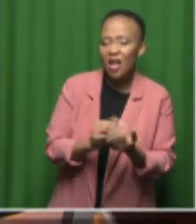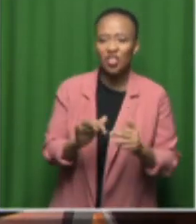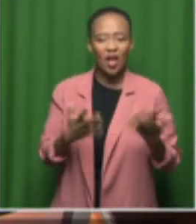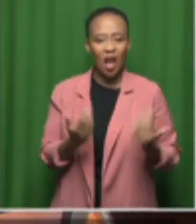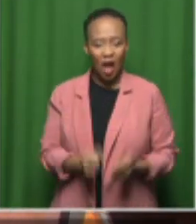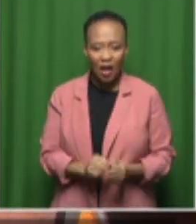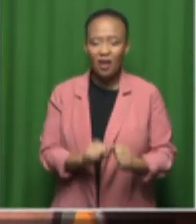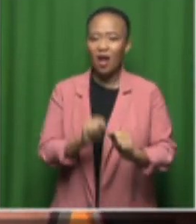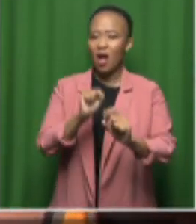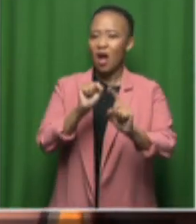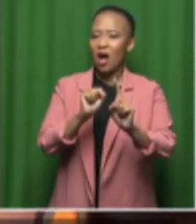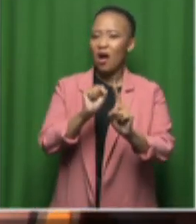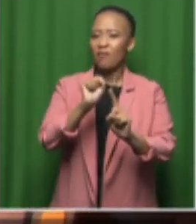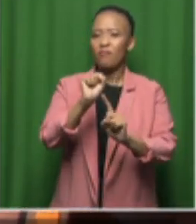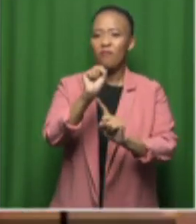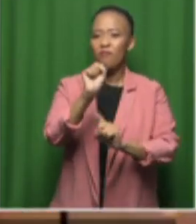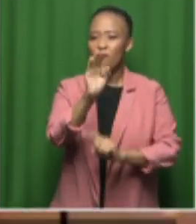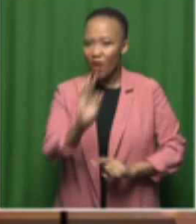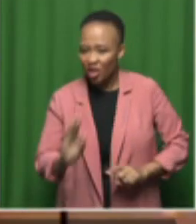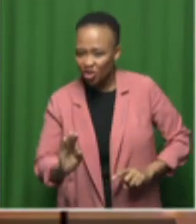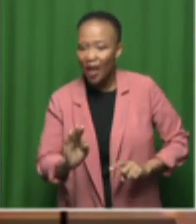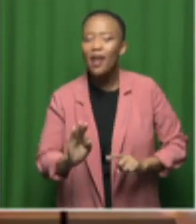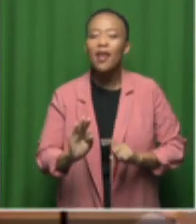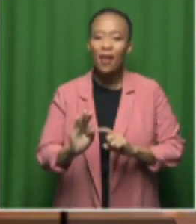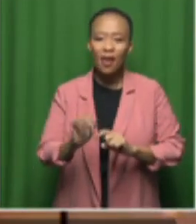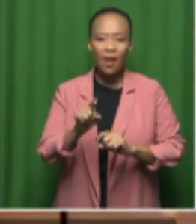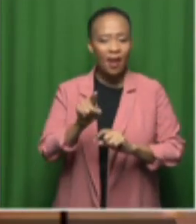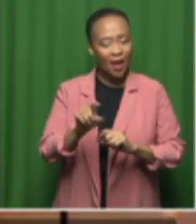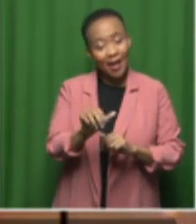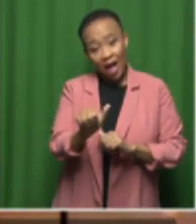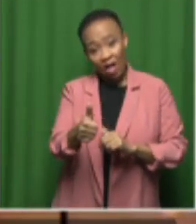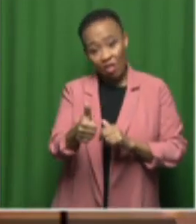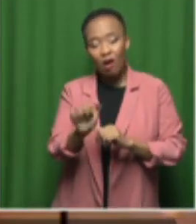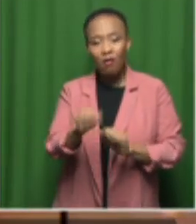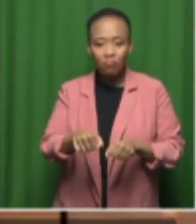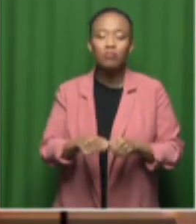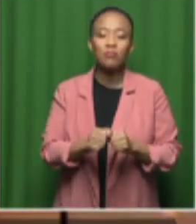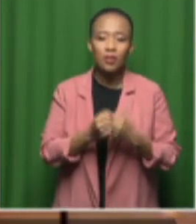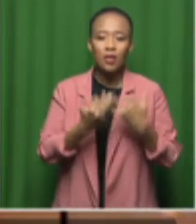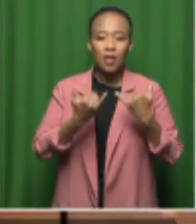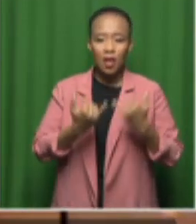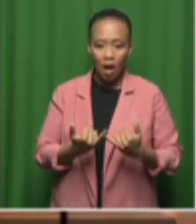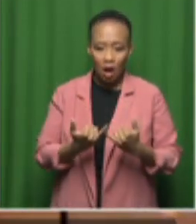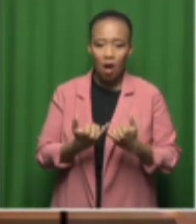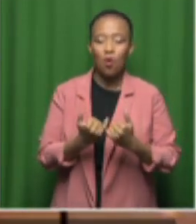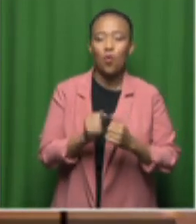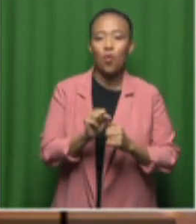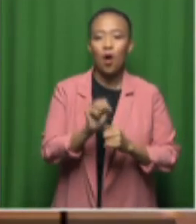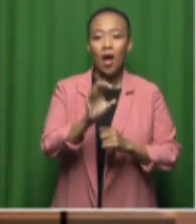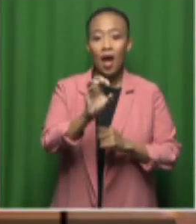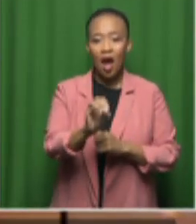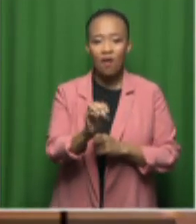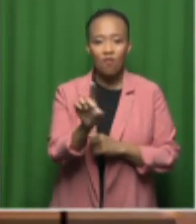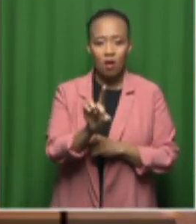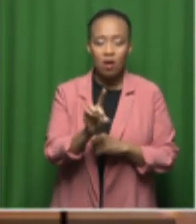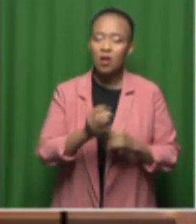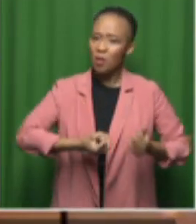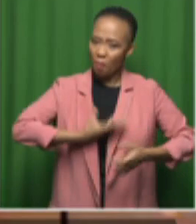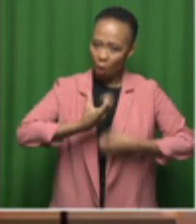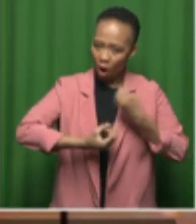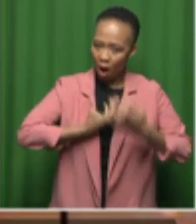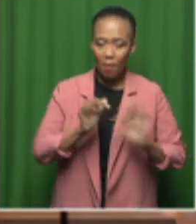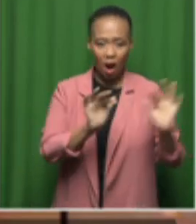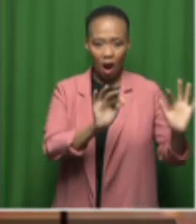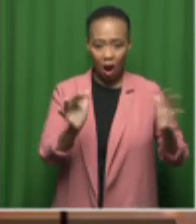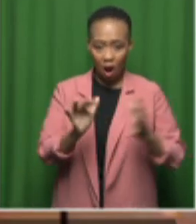fractions and multiplication and everything. So like there's a mathematics poem in there just to give like learners or